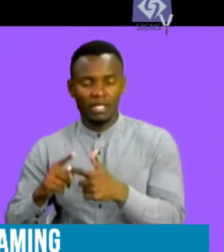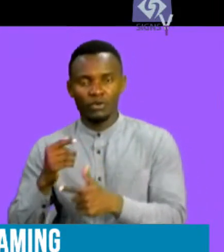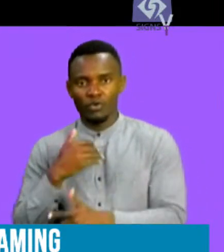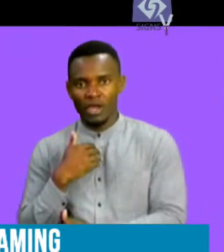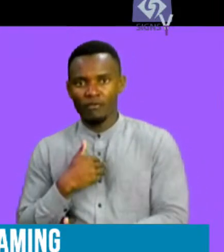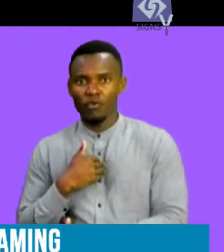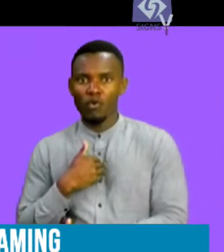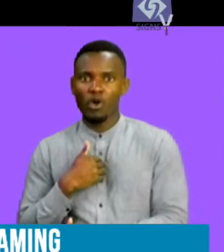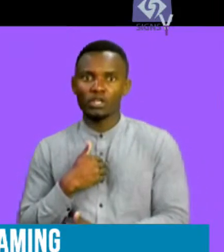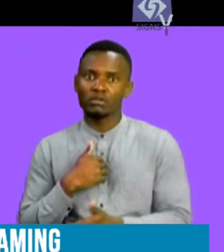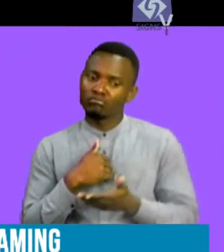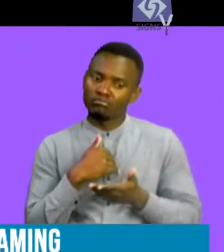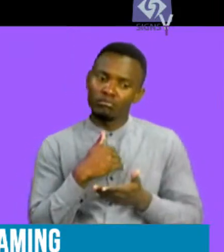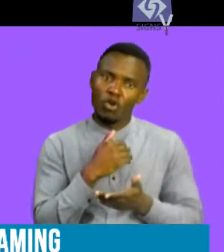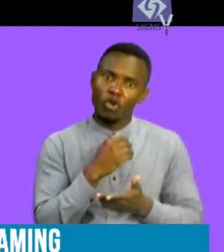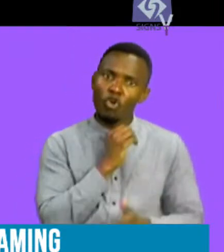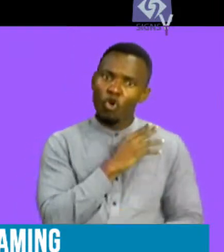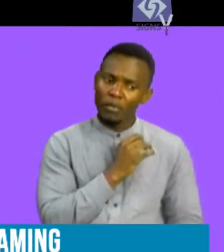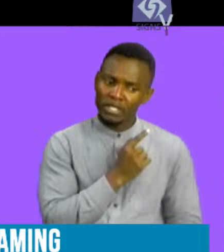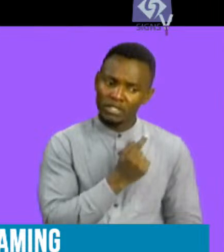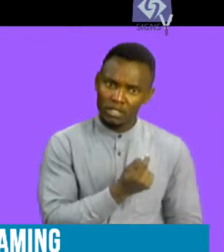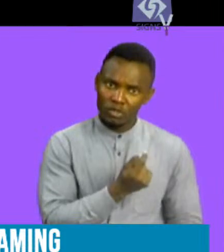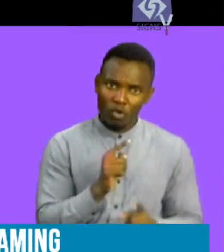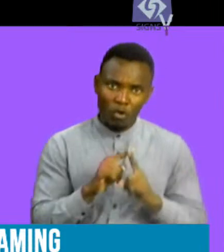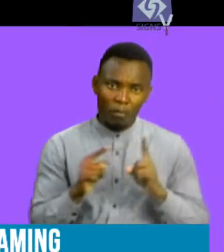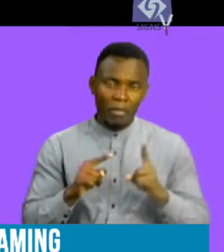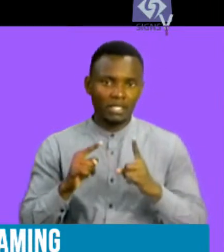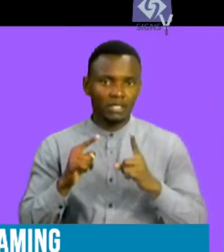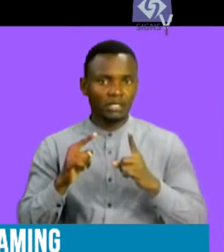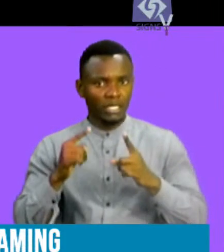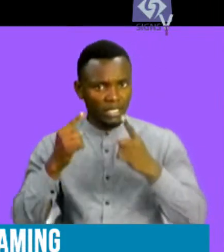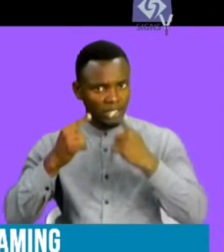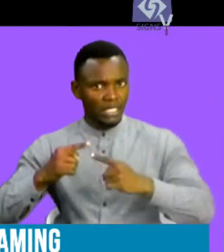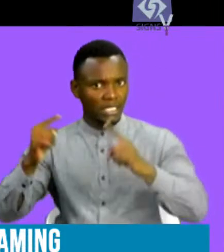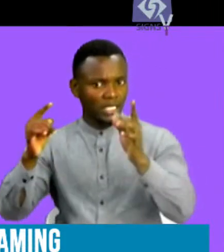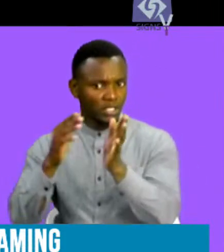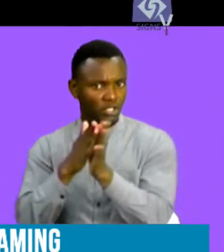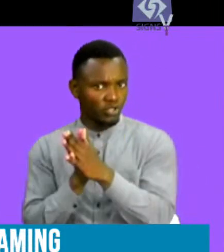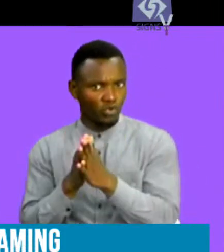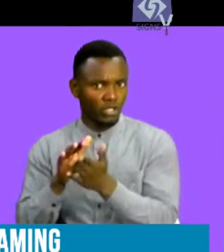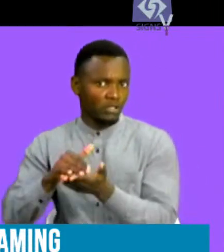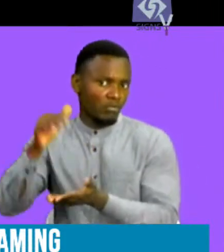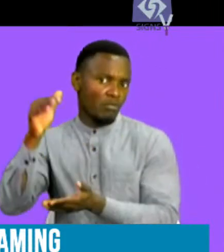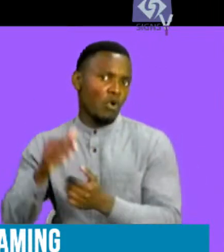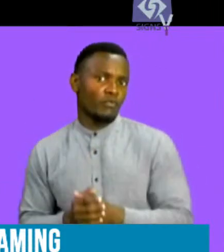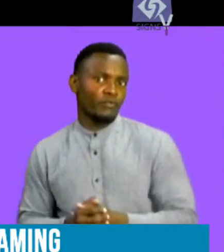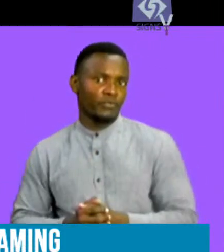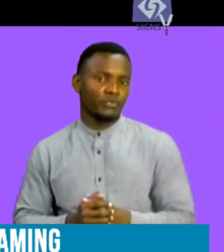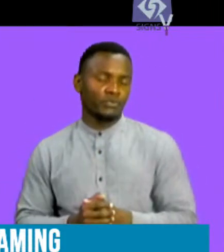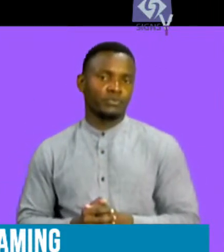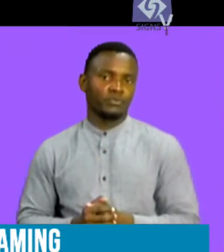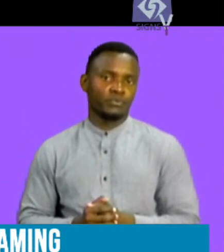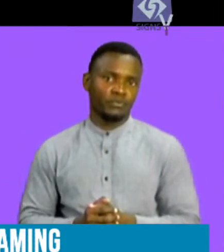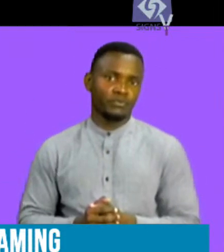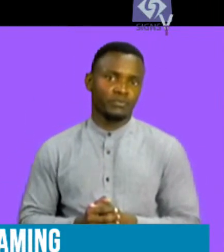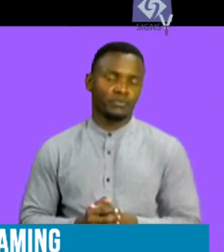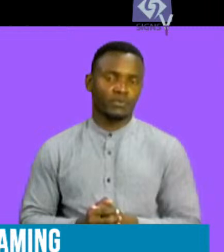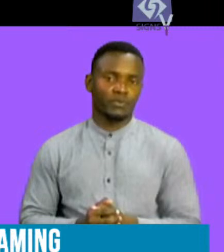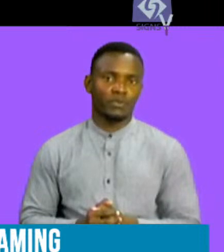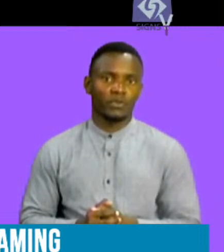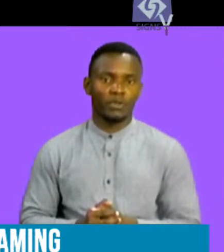complaints and more of success stories. That's what I'm looking forward to. From persons with disabilities, we have less complaints and more of success